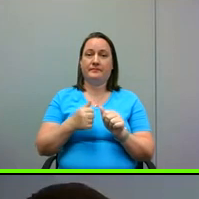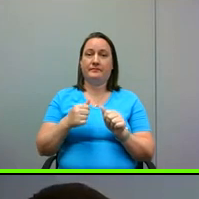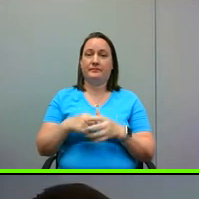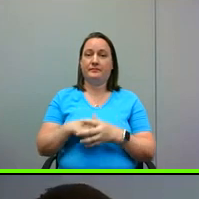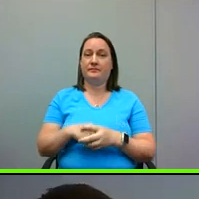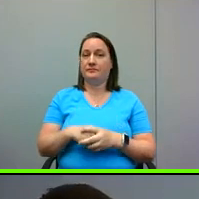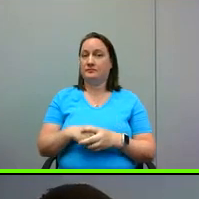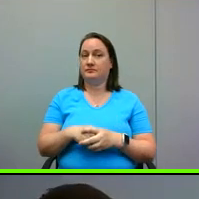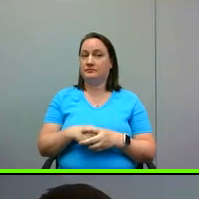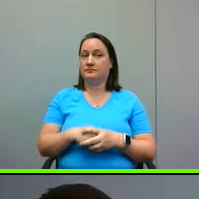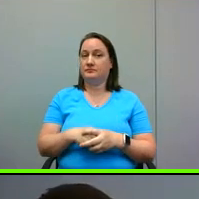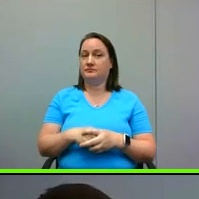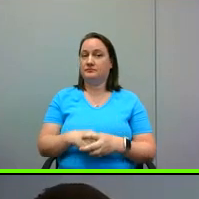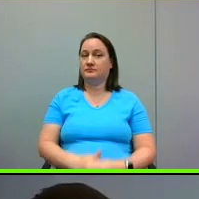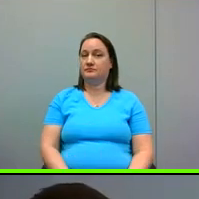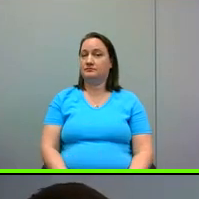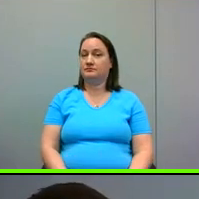backup?